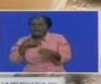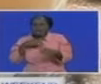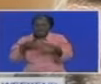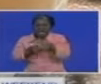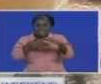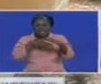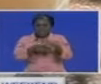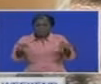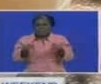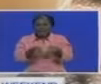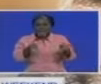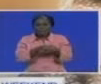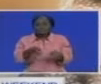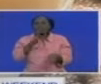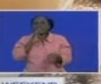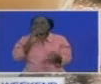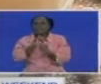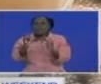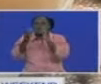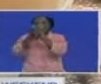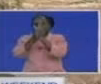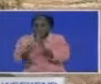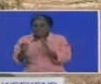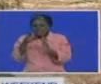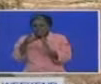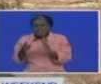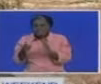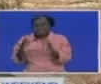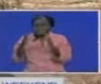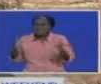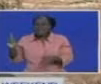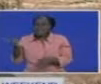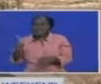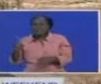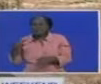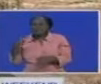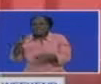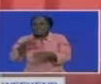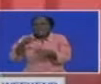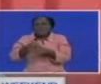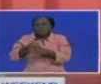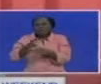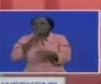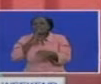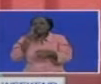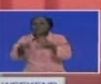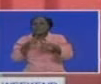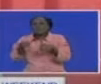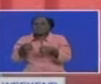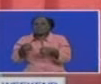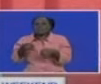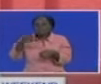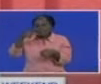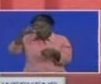piped water. According to experts, it may not entirely be the Nairobi Water Company to blame. All the way from government policy